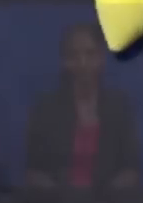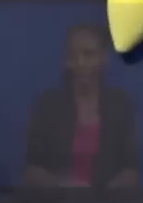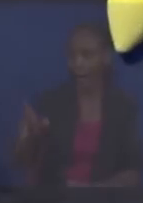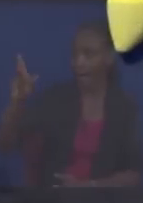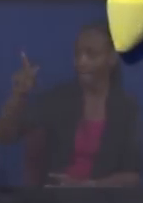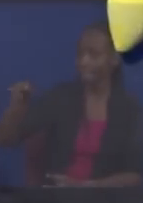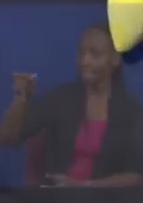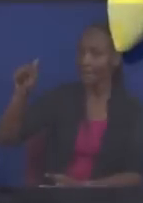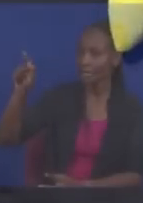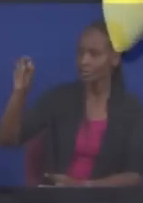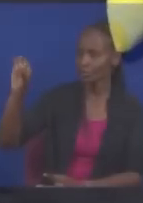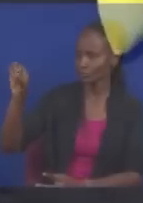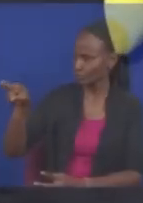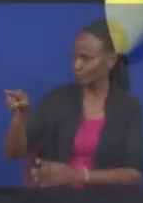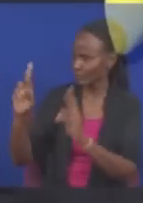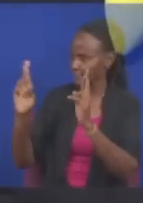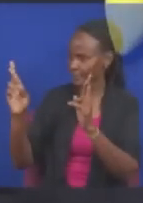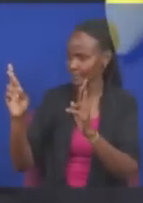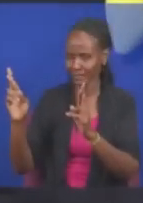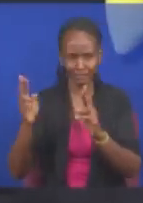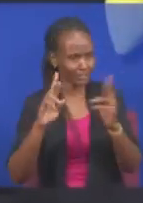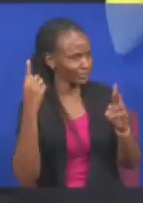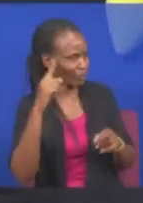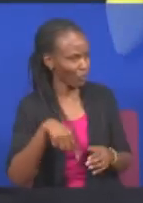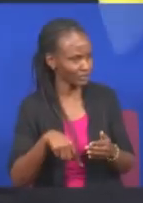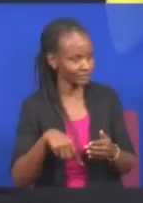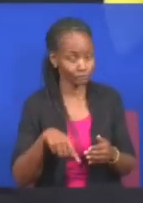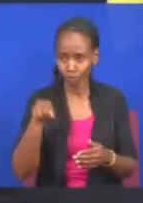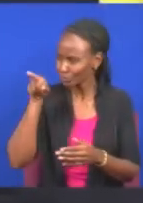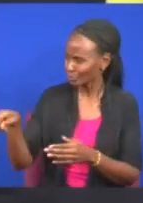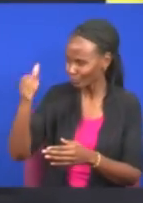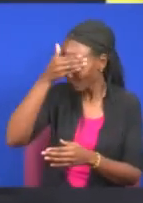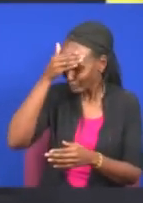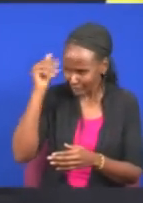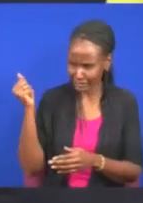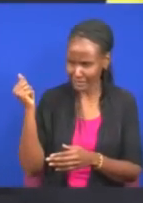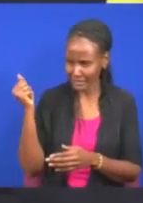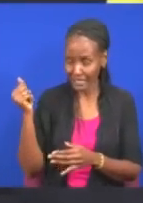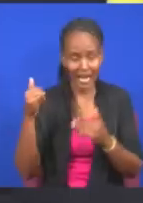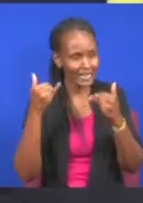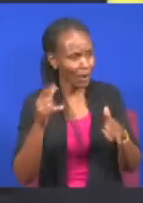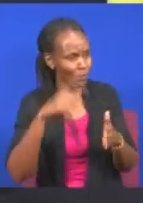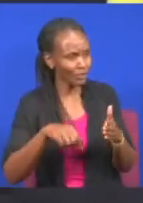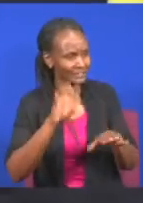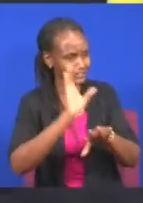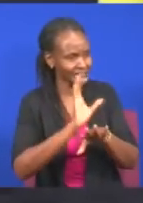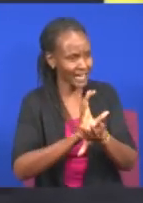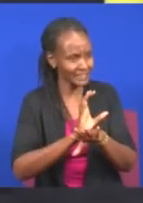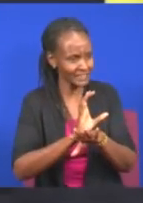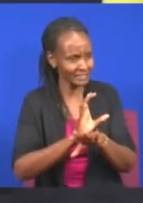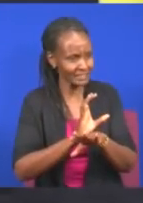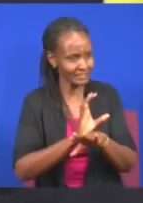Pato. Yes. Are you ready? Ready for what? Ah, you've forgotten. What is there now? CITAM chat is almost